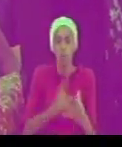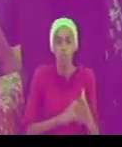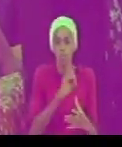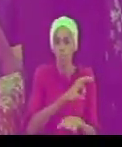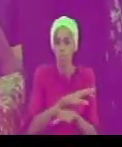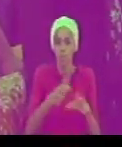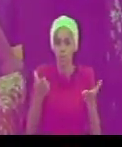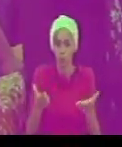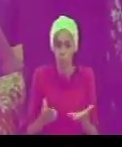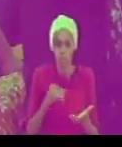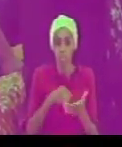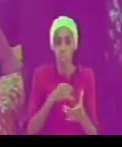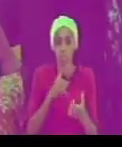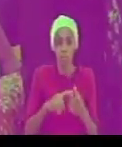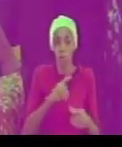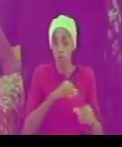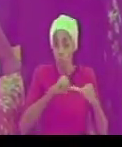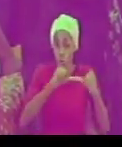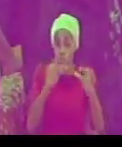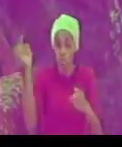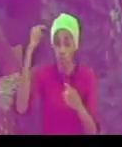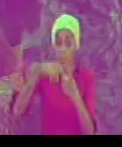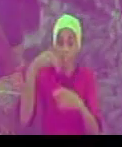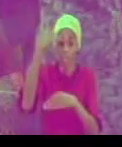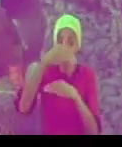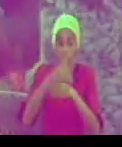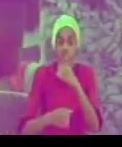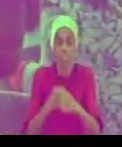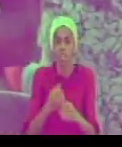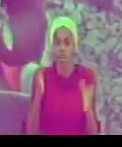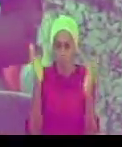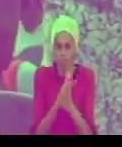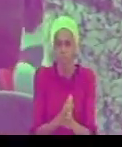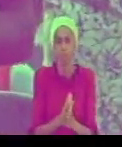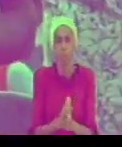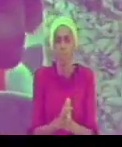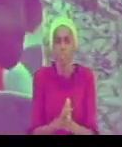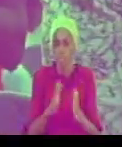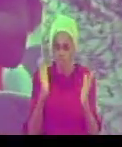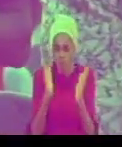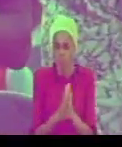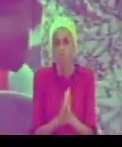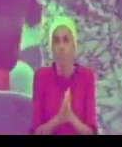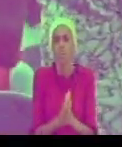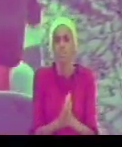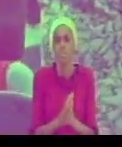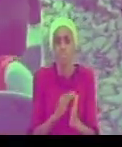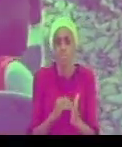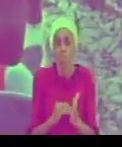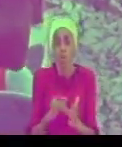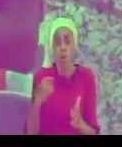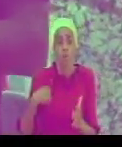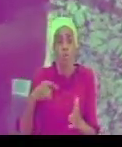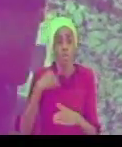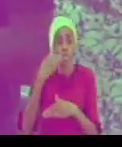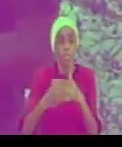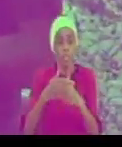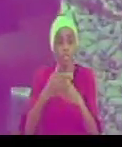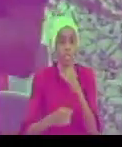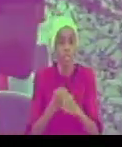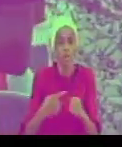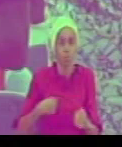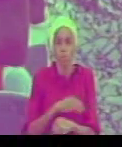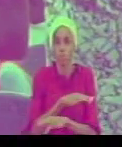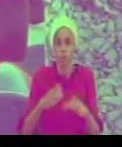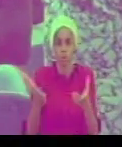to celebrate COVID-19. Next year, we don't want to celebrate any disaster. Next year, we don't want any famine. Next year, we don't want any